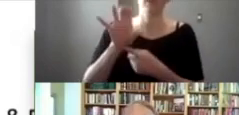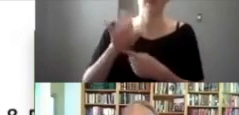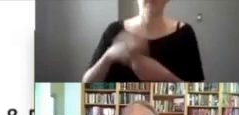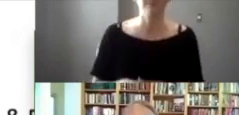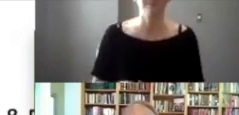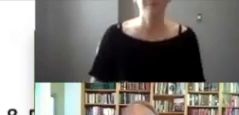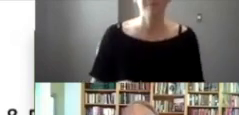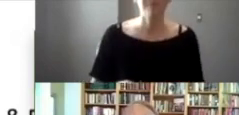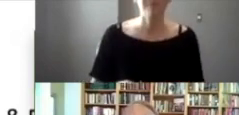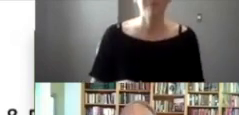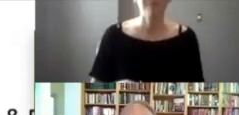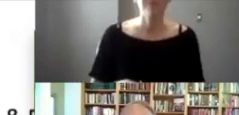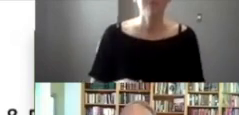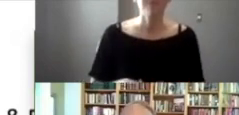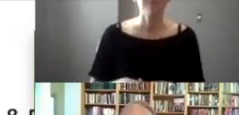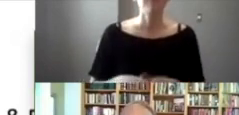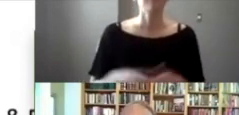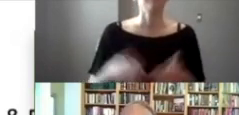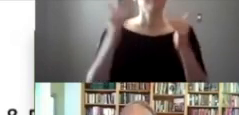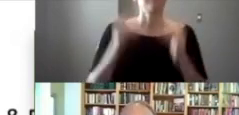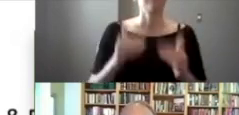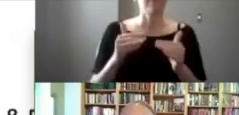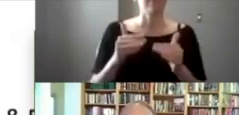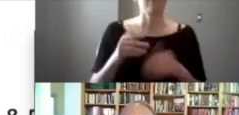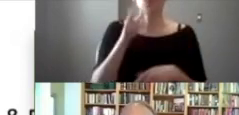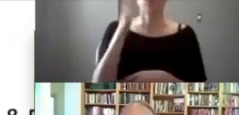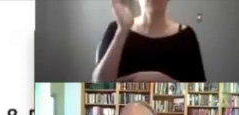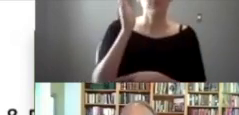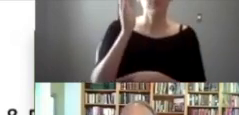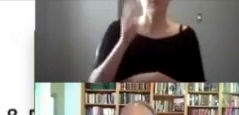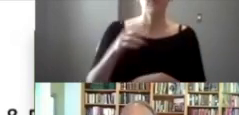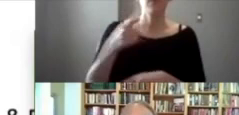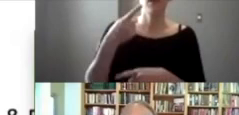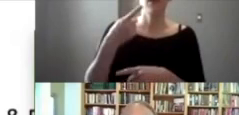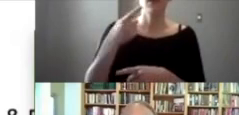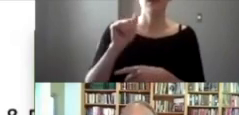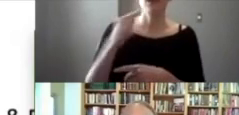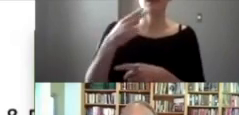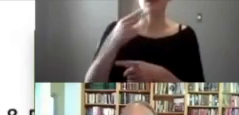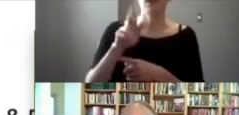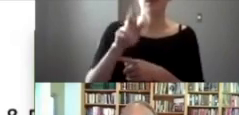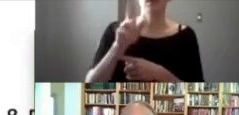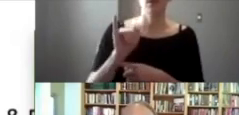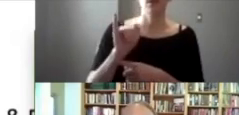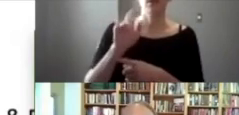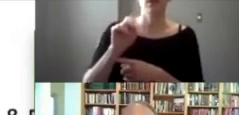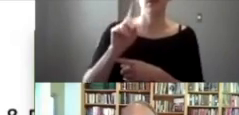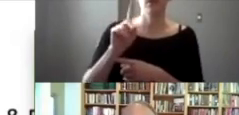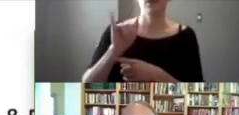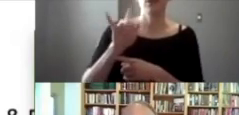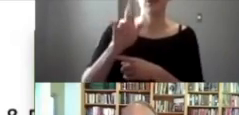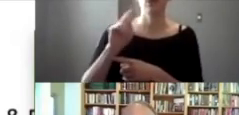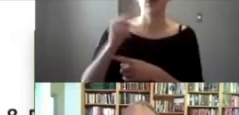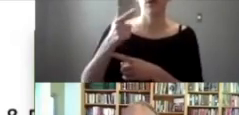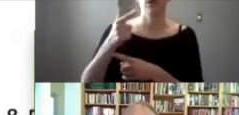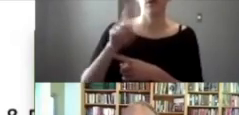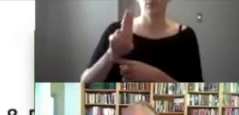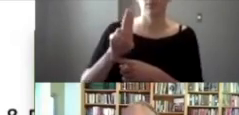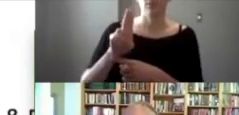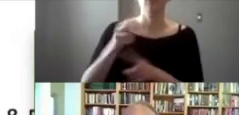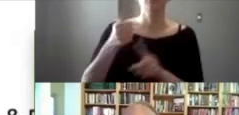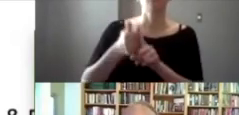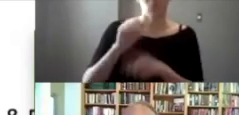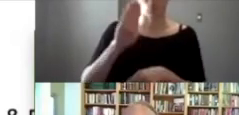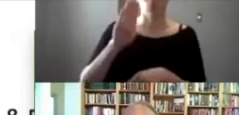Our presenter following Dr. Dean will be Gathari in Durango. He is an obstetrician